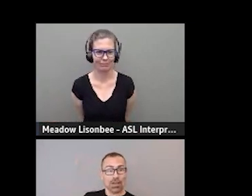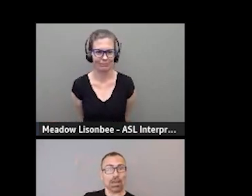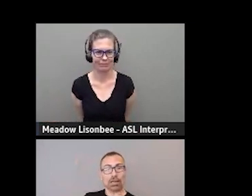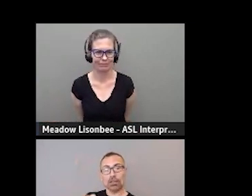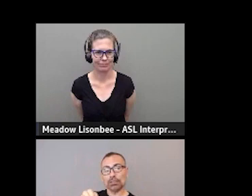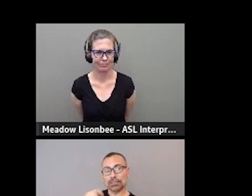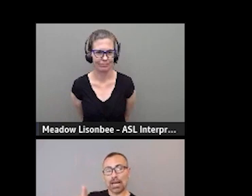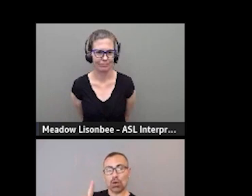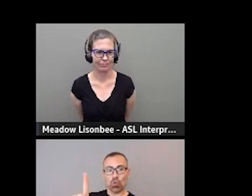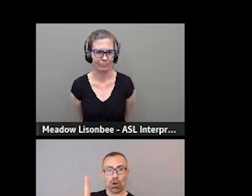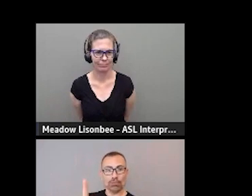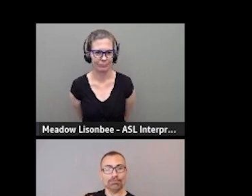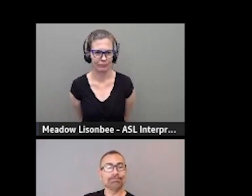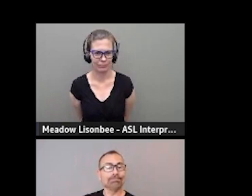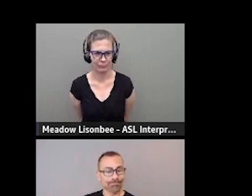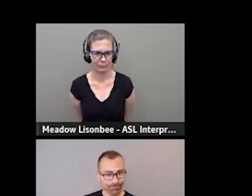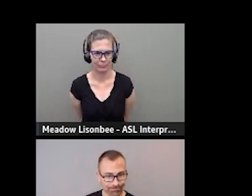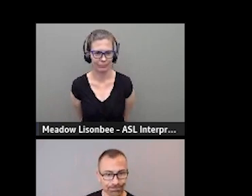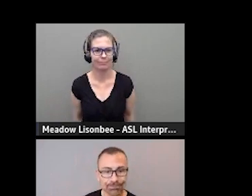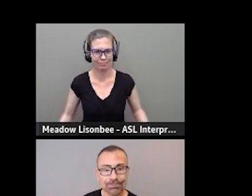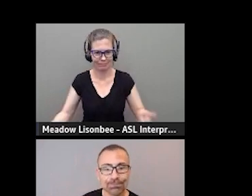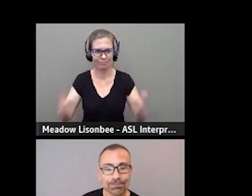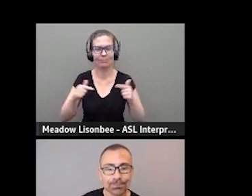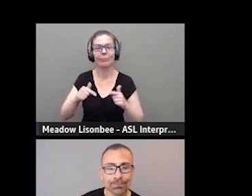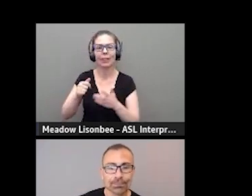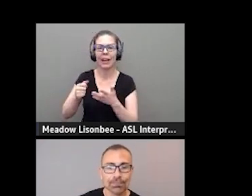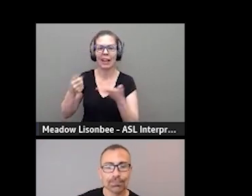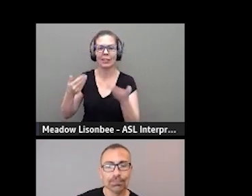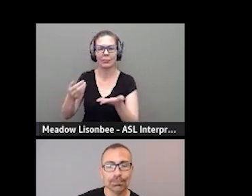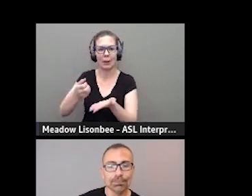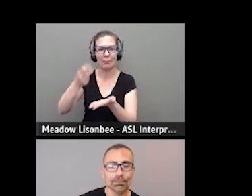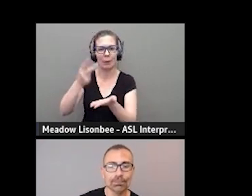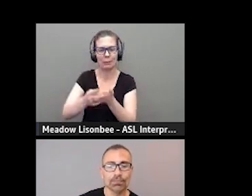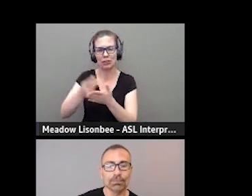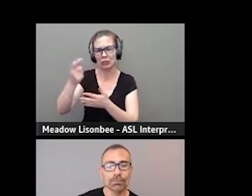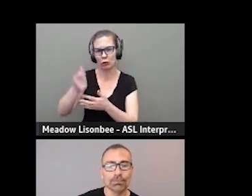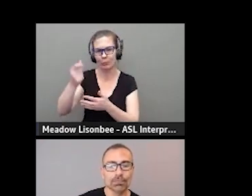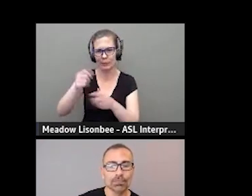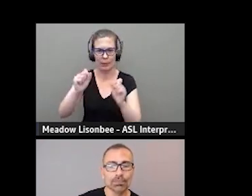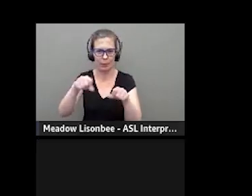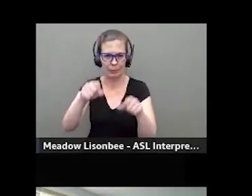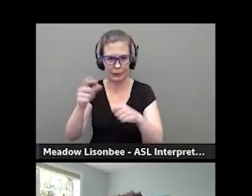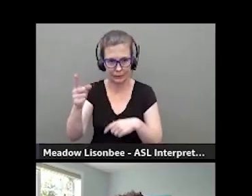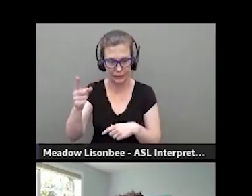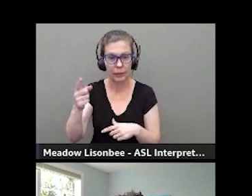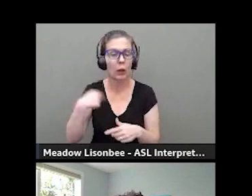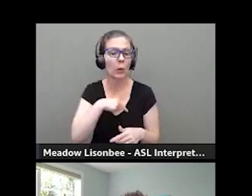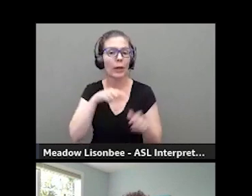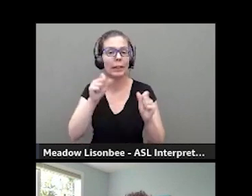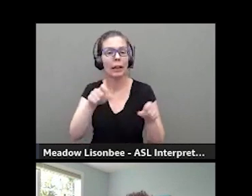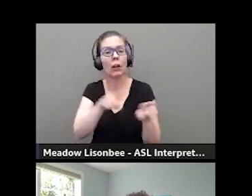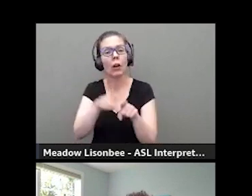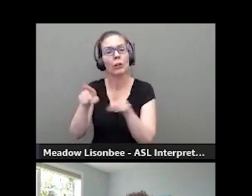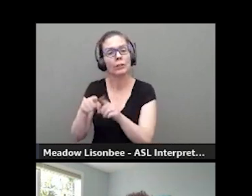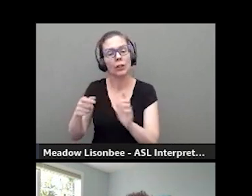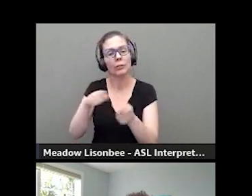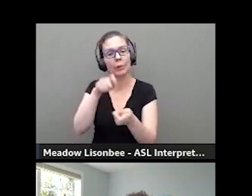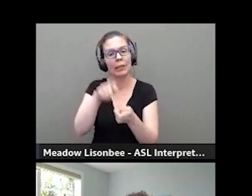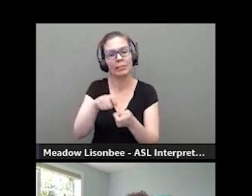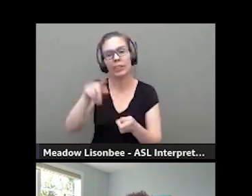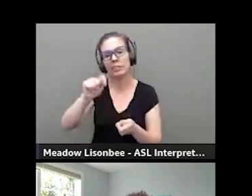Todd1 and I grant it publish and subscribe capabilities, we can also specify a